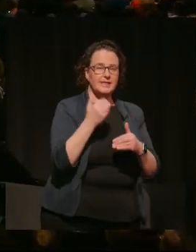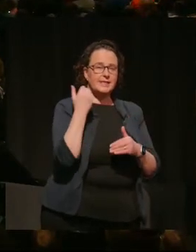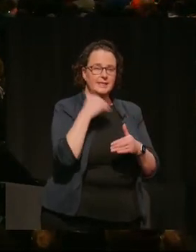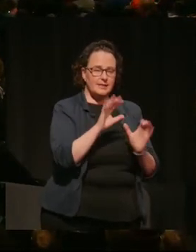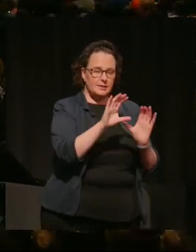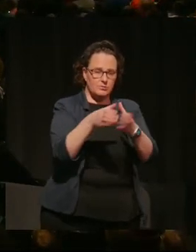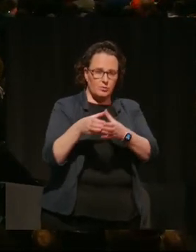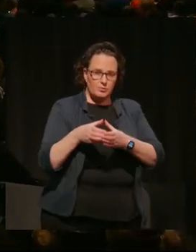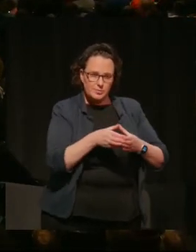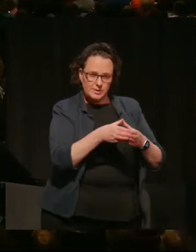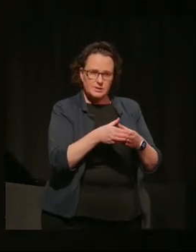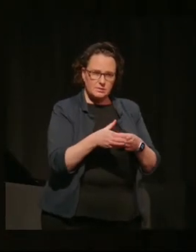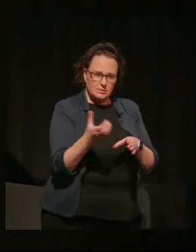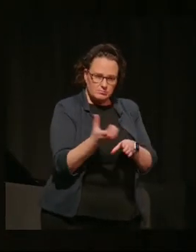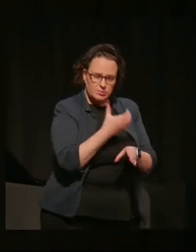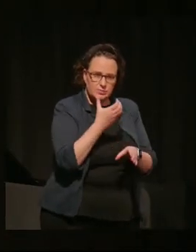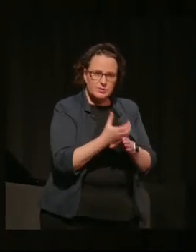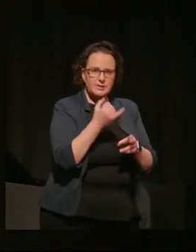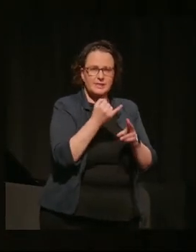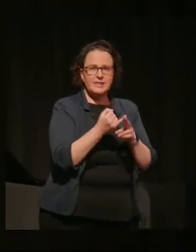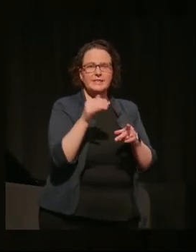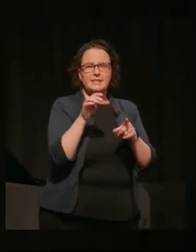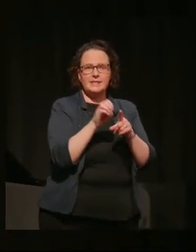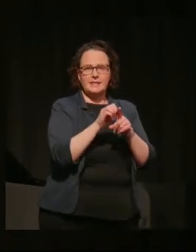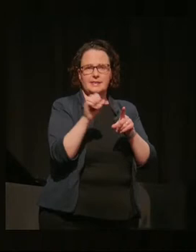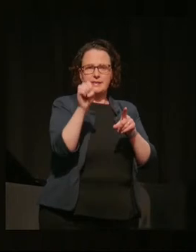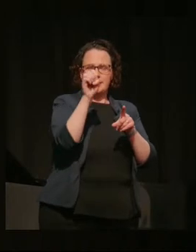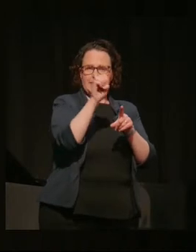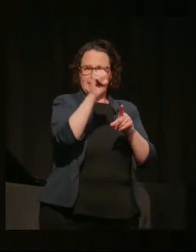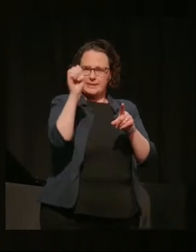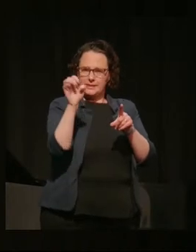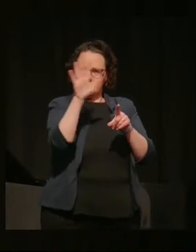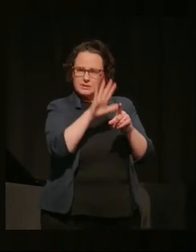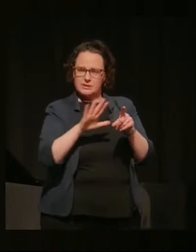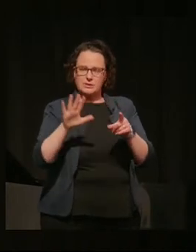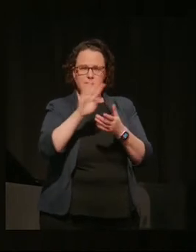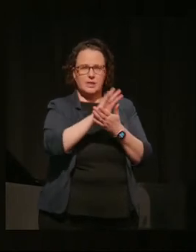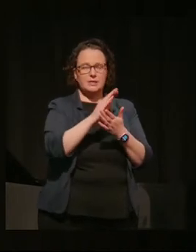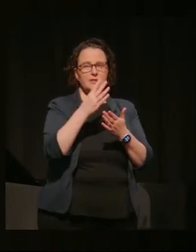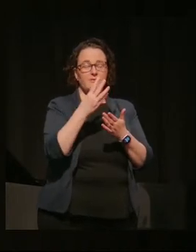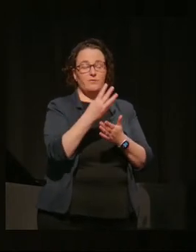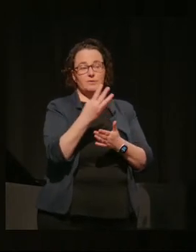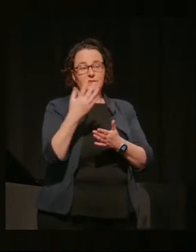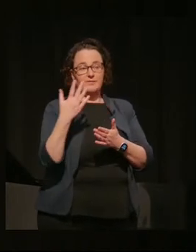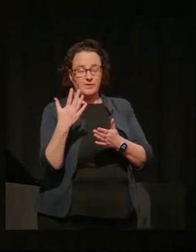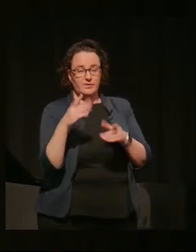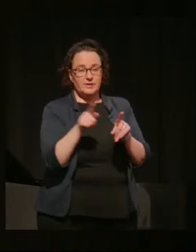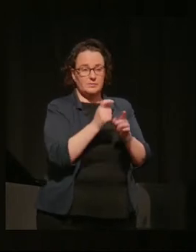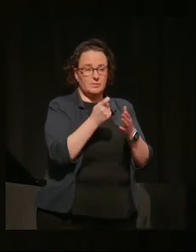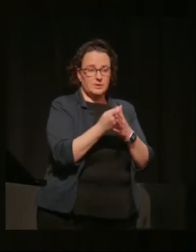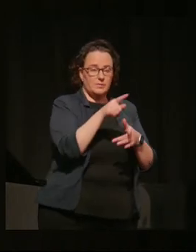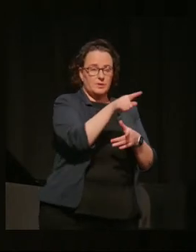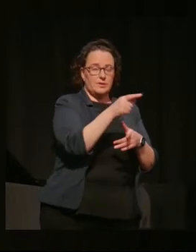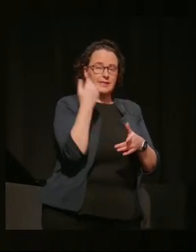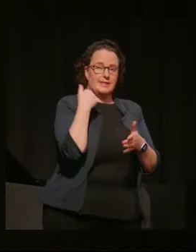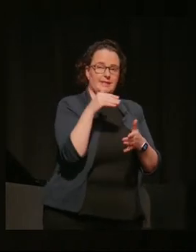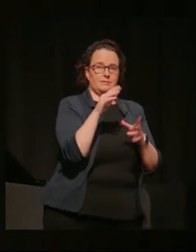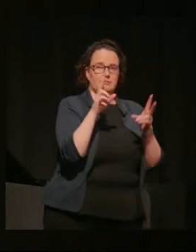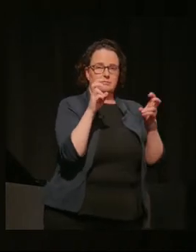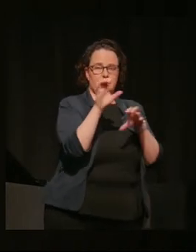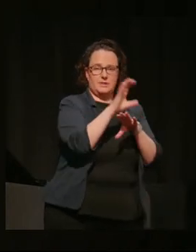to operate in rural areas in the east until 1945, in parallel to the murders taking place in the killing